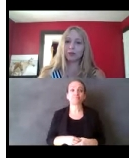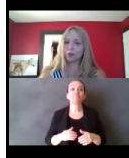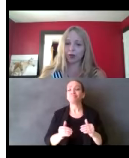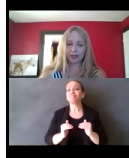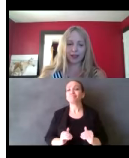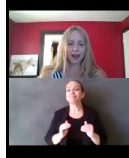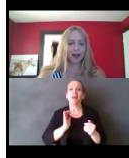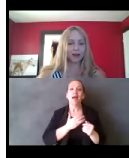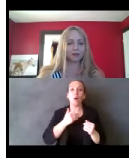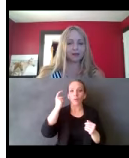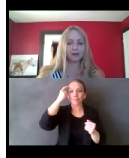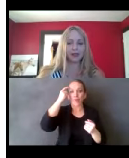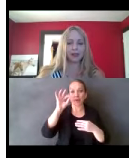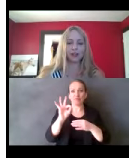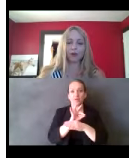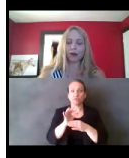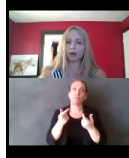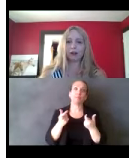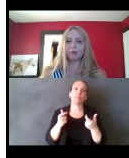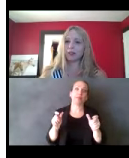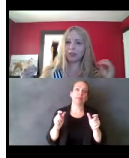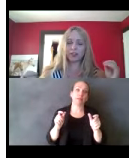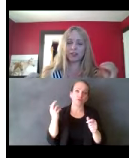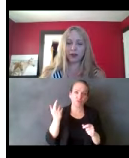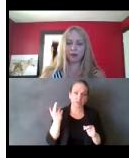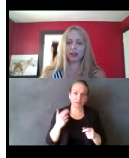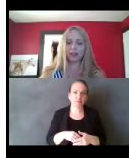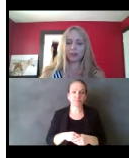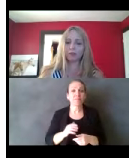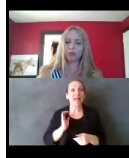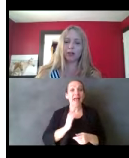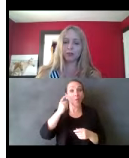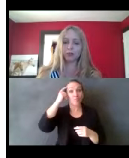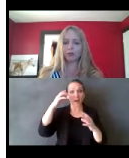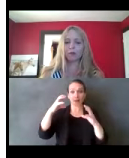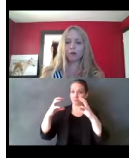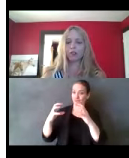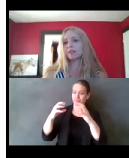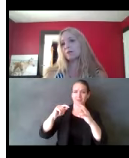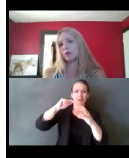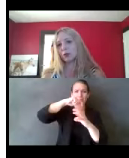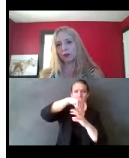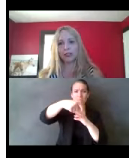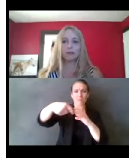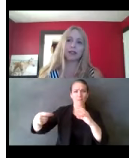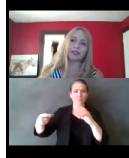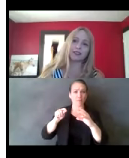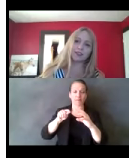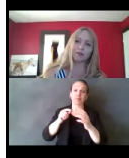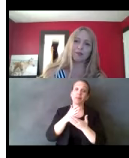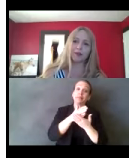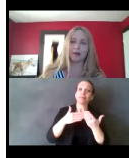that's a huge one. You know, we have many regions in our brain, and there's some responsible for emotions and mood, our